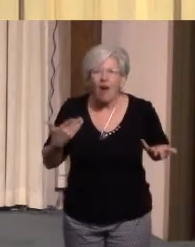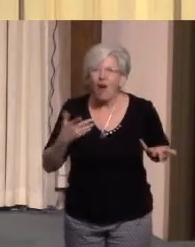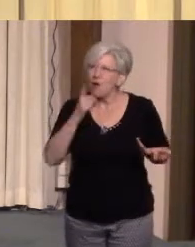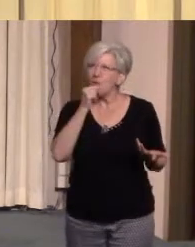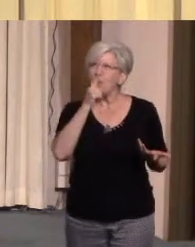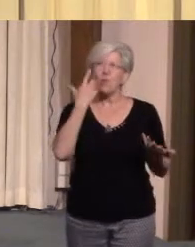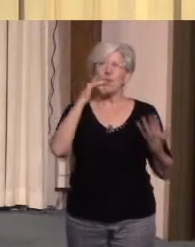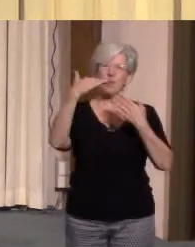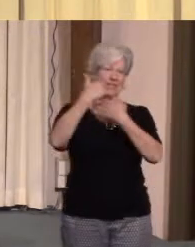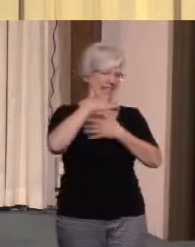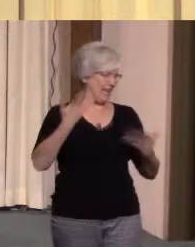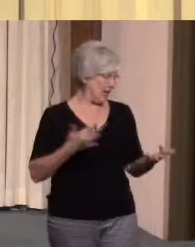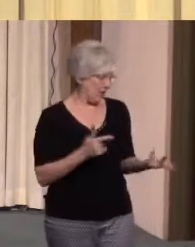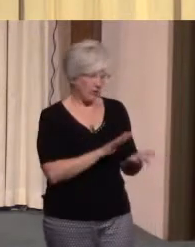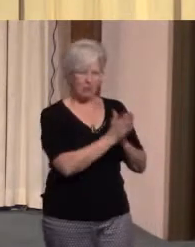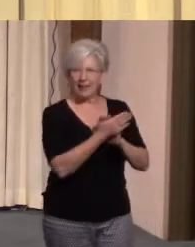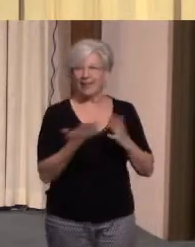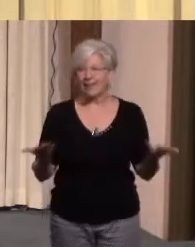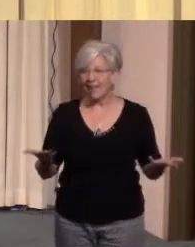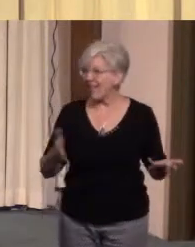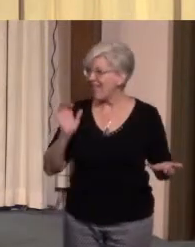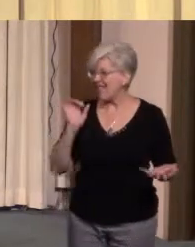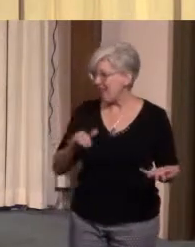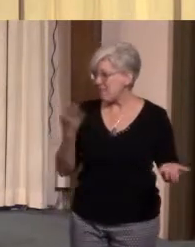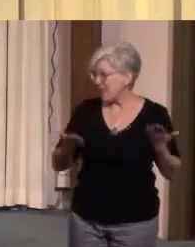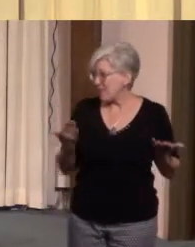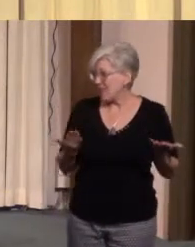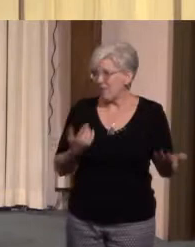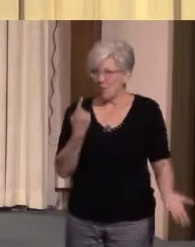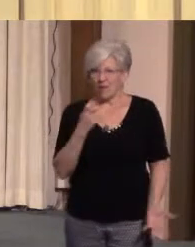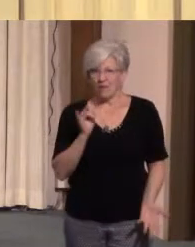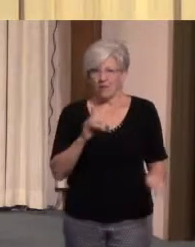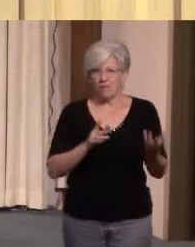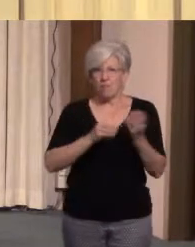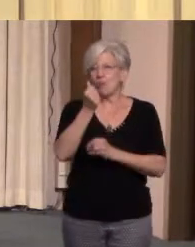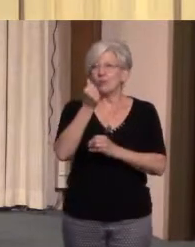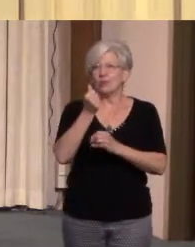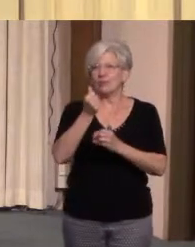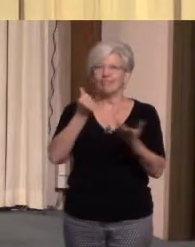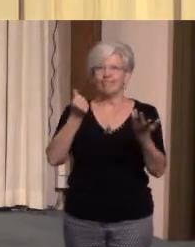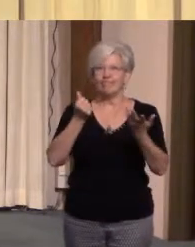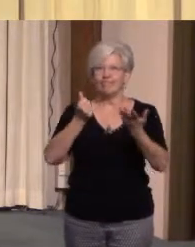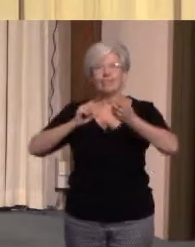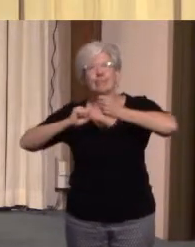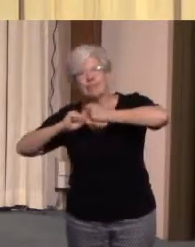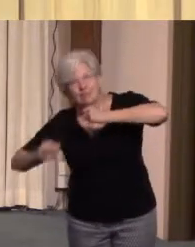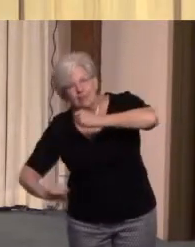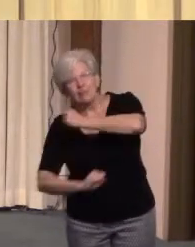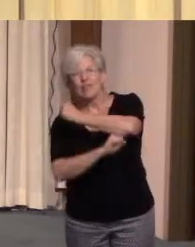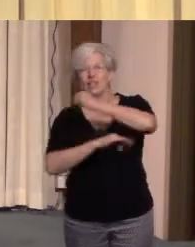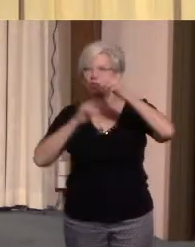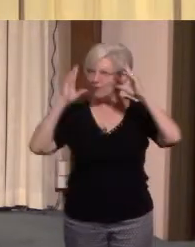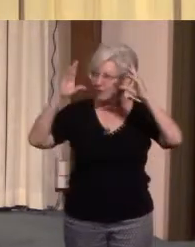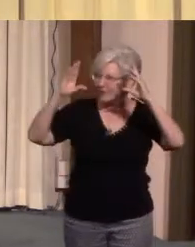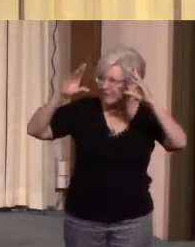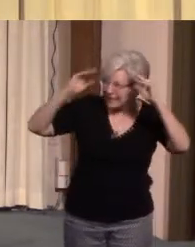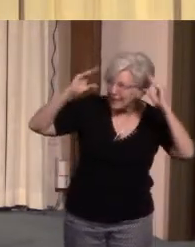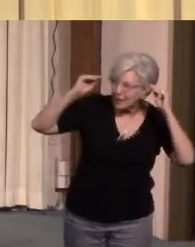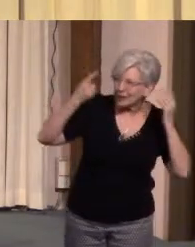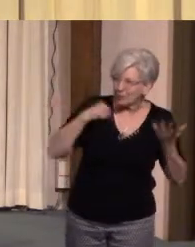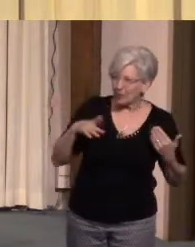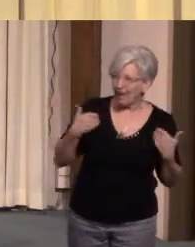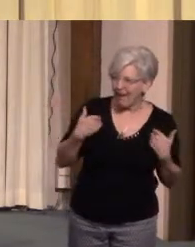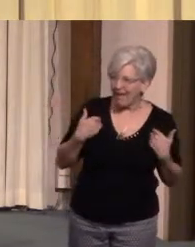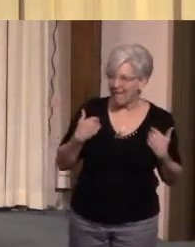really being who we are, being who we were sent here to be, maybe that may be one of the most classic teachings that we